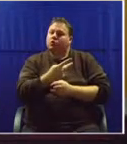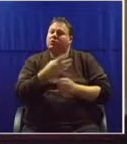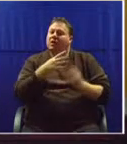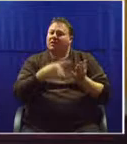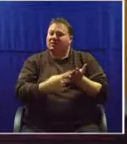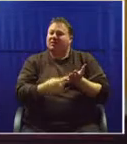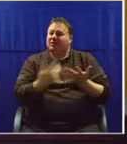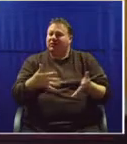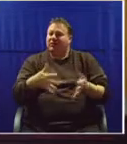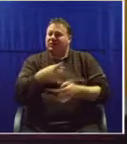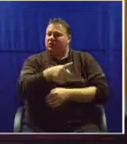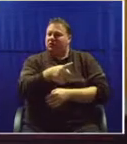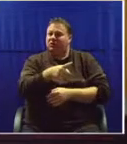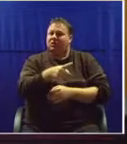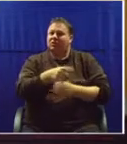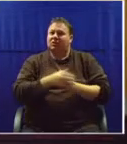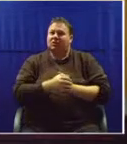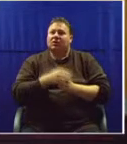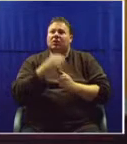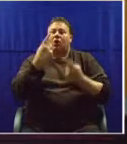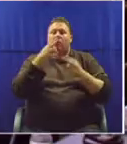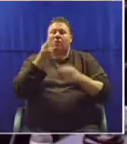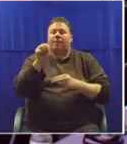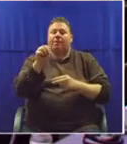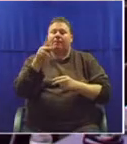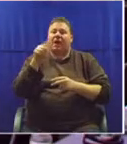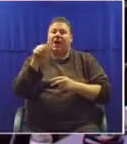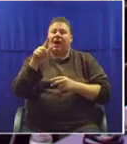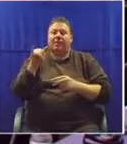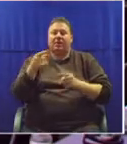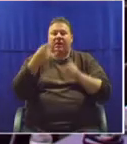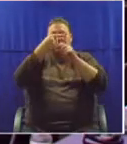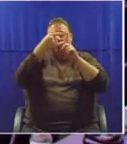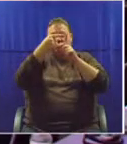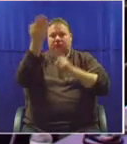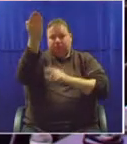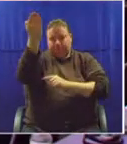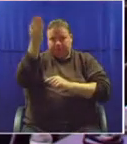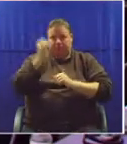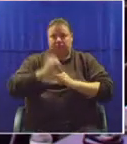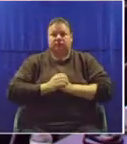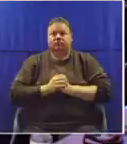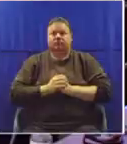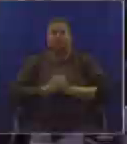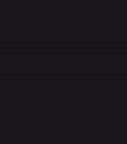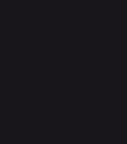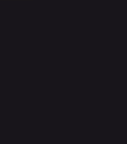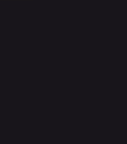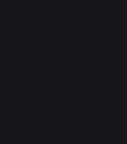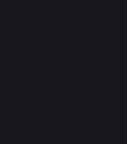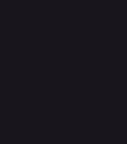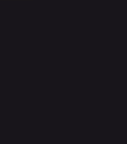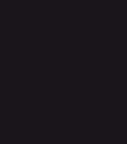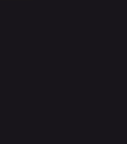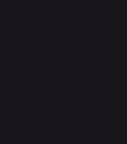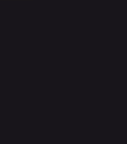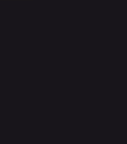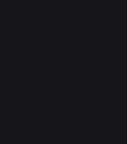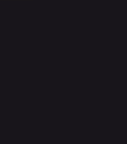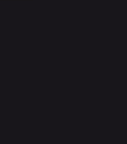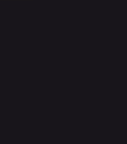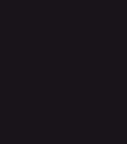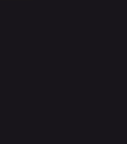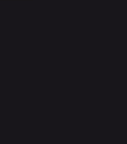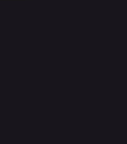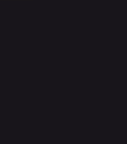spoken about. Honorable Mkalipi on the virtual platform. Yeah, thank you very much, Speaker, for